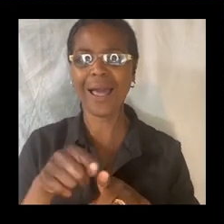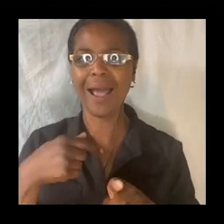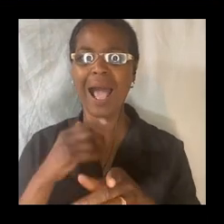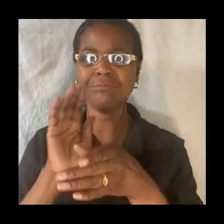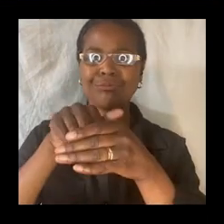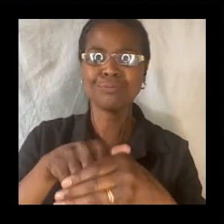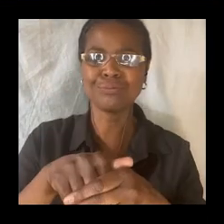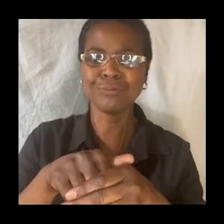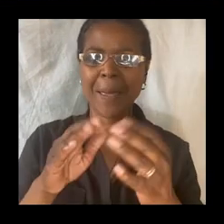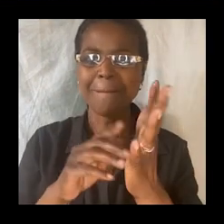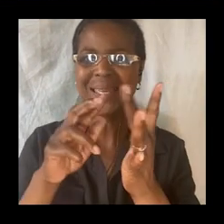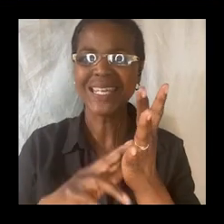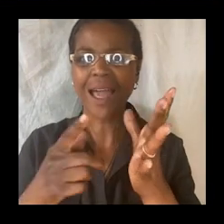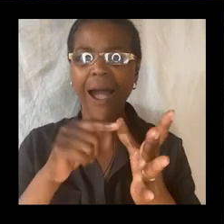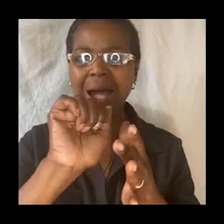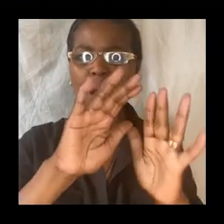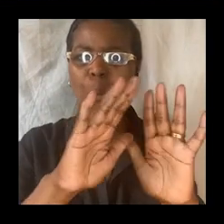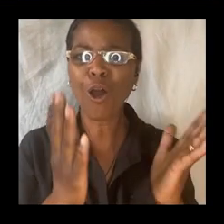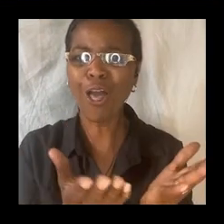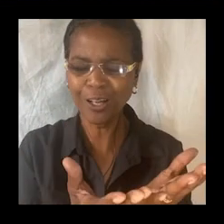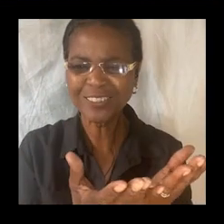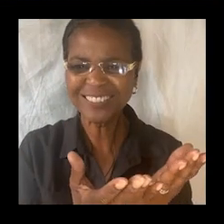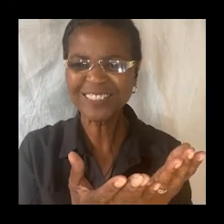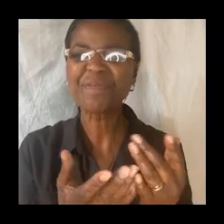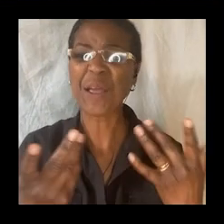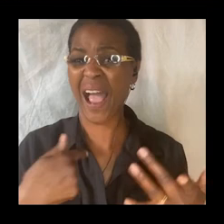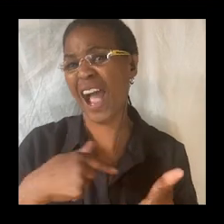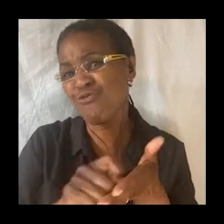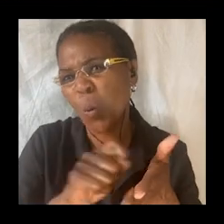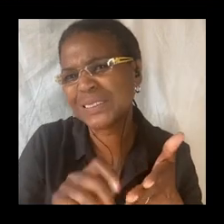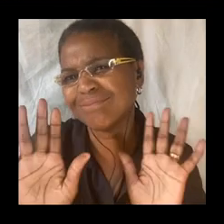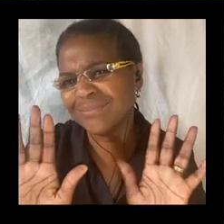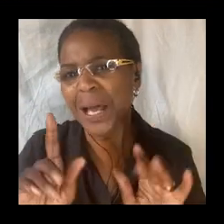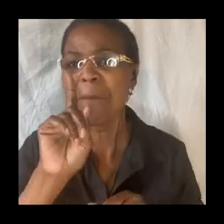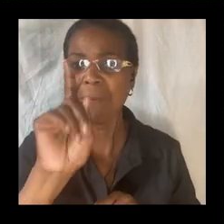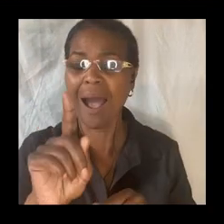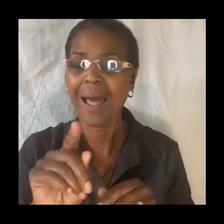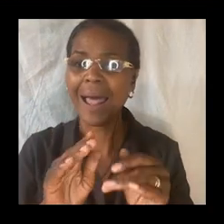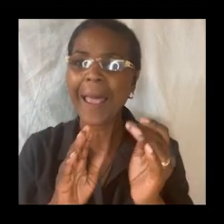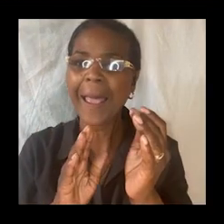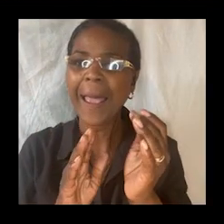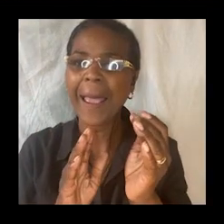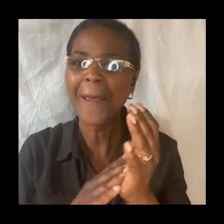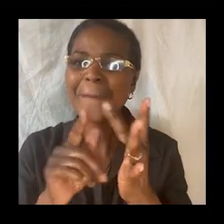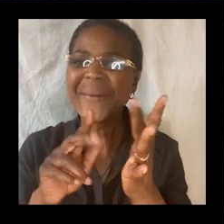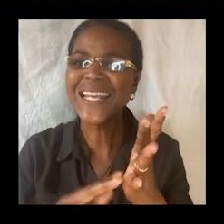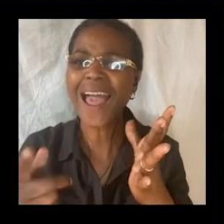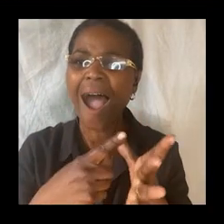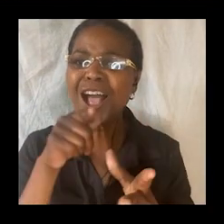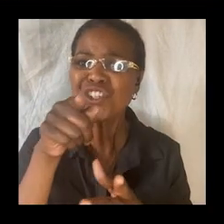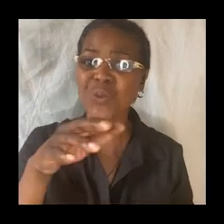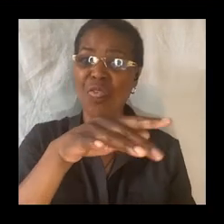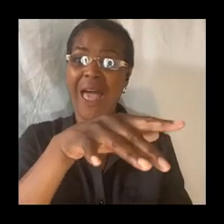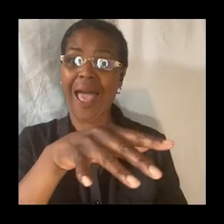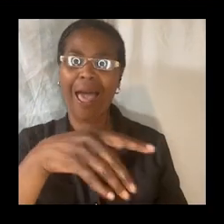I felt as if I'd entered Mina's world. And Mina has this, you know, I think I wrote her, but it's almost